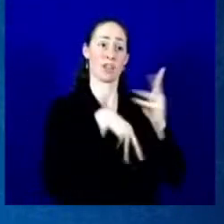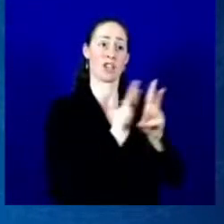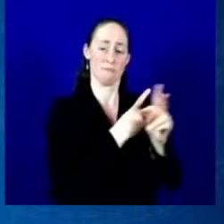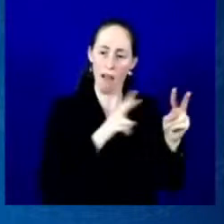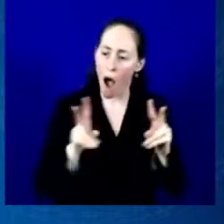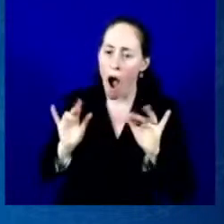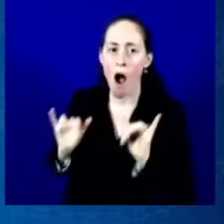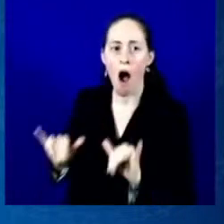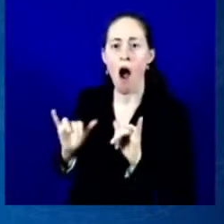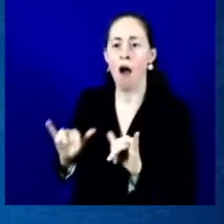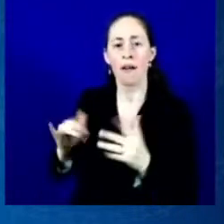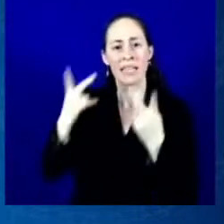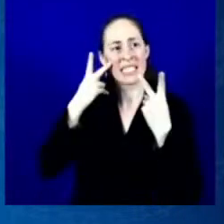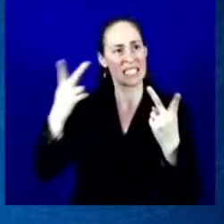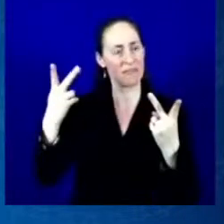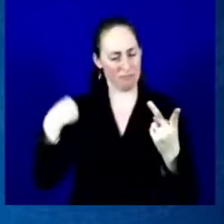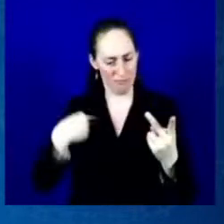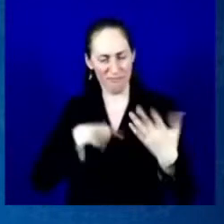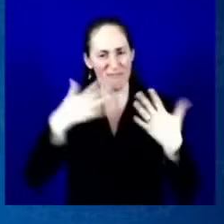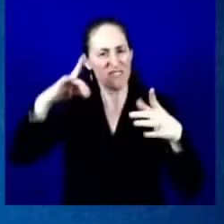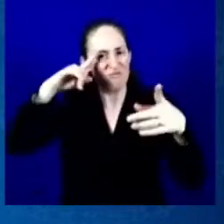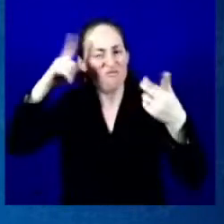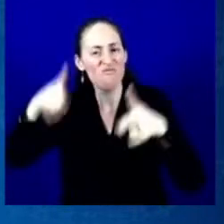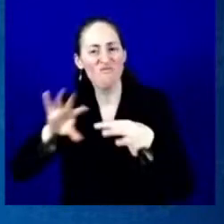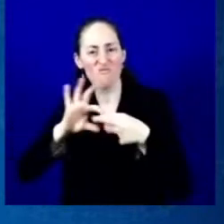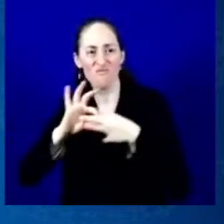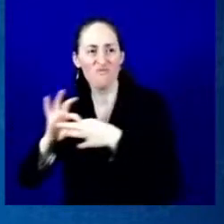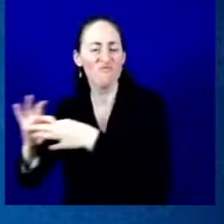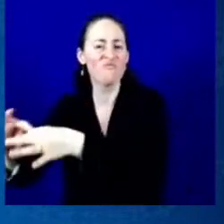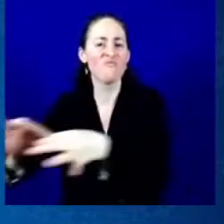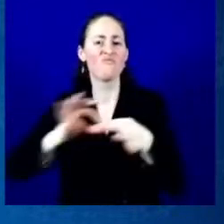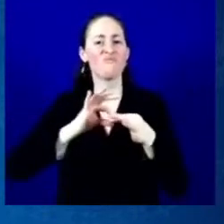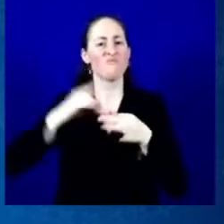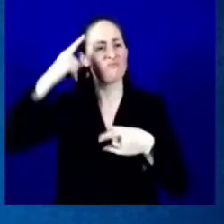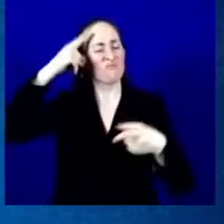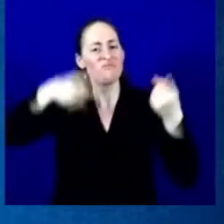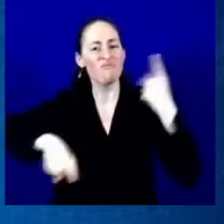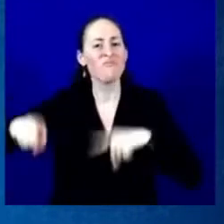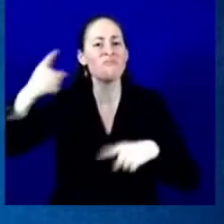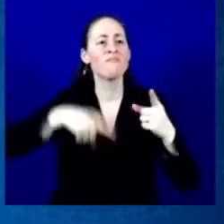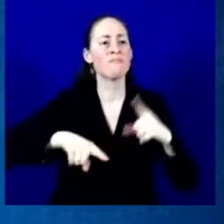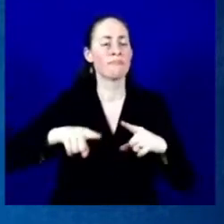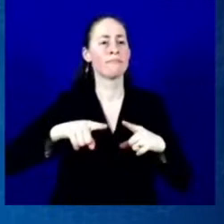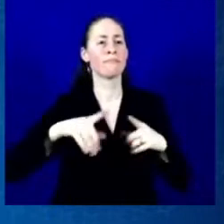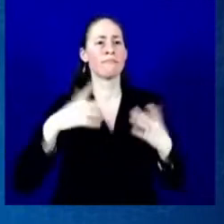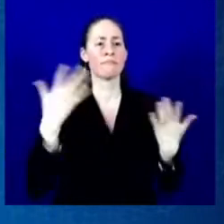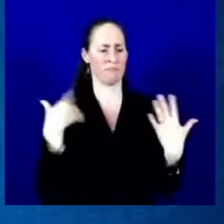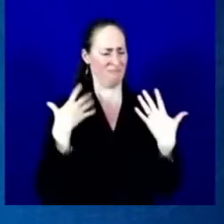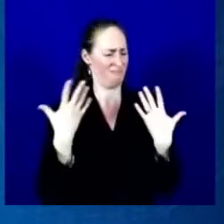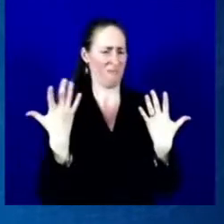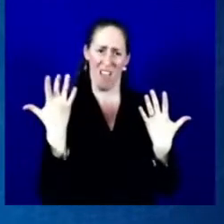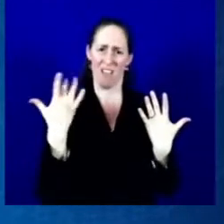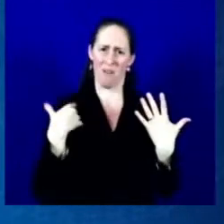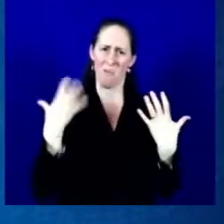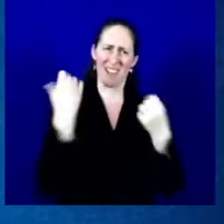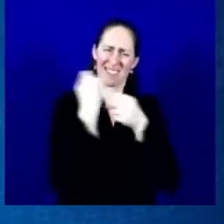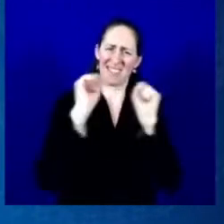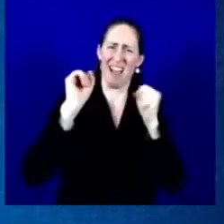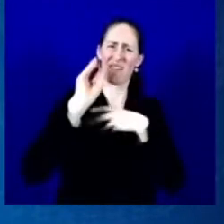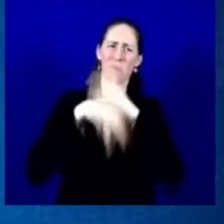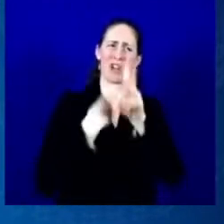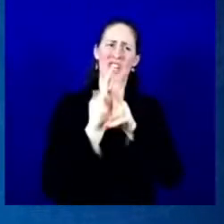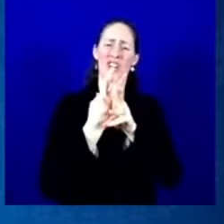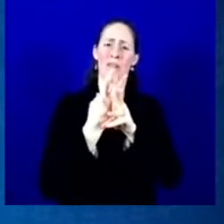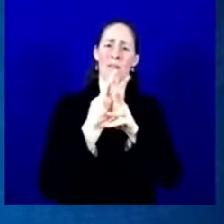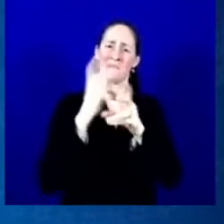The consensus is if we act to save the planet, we can create millions of jobs and economic growth